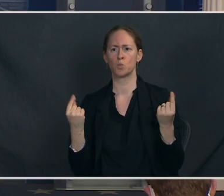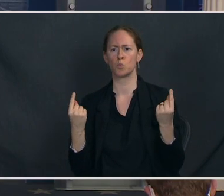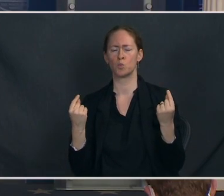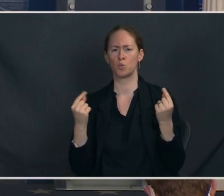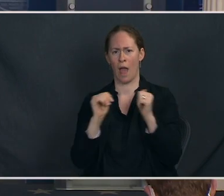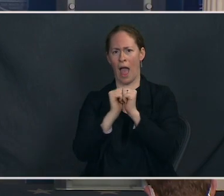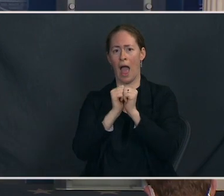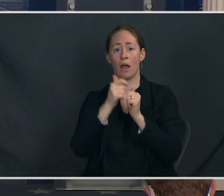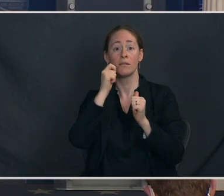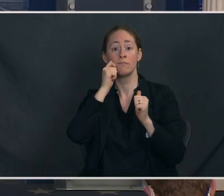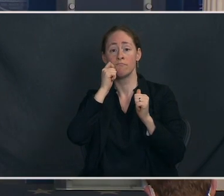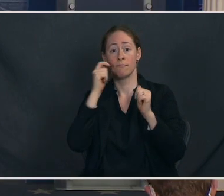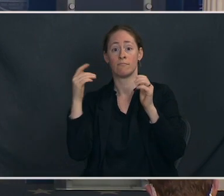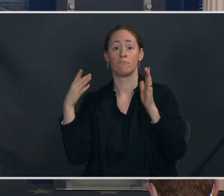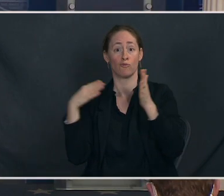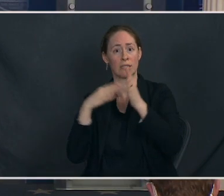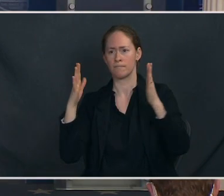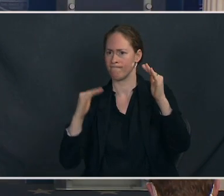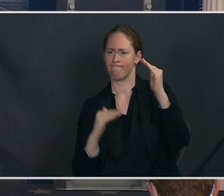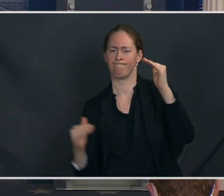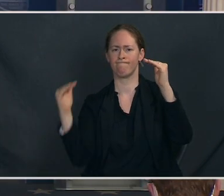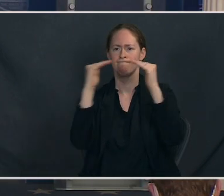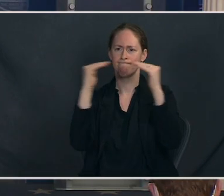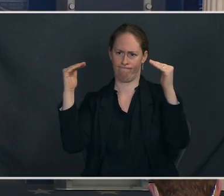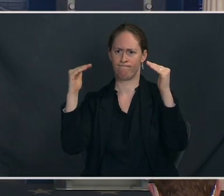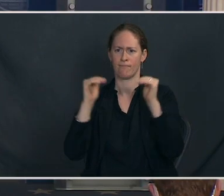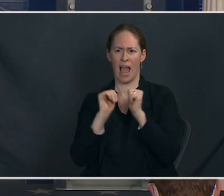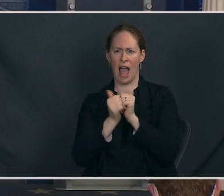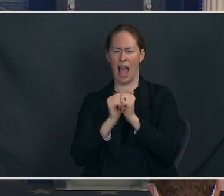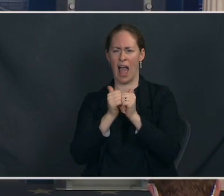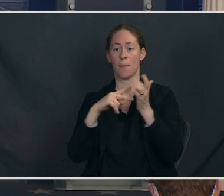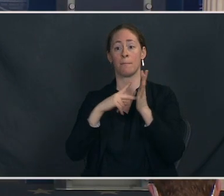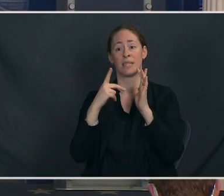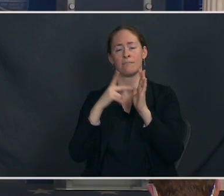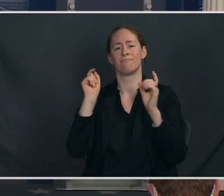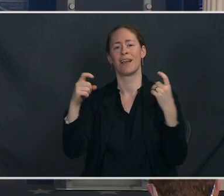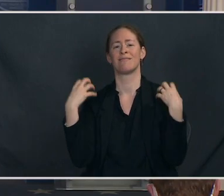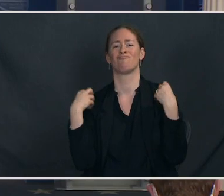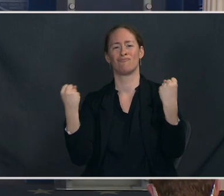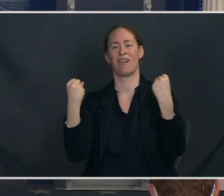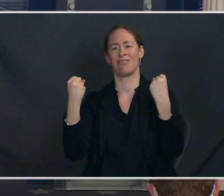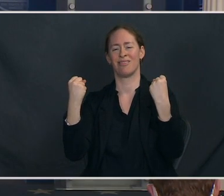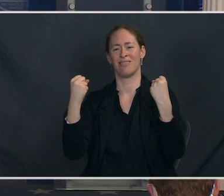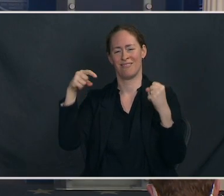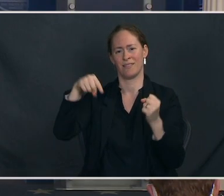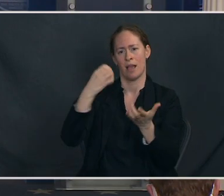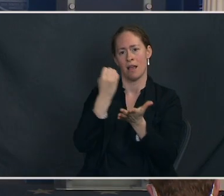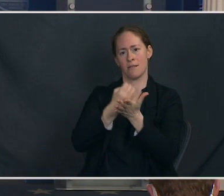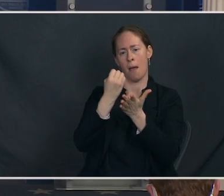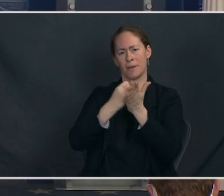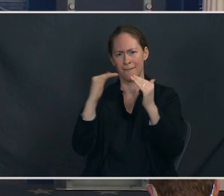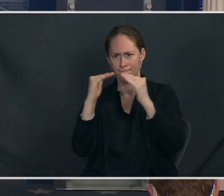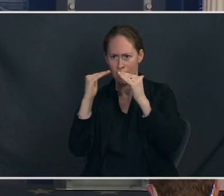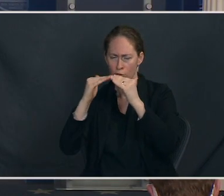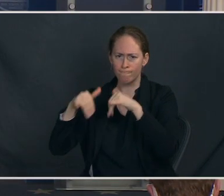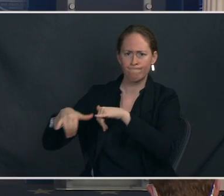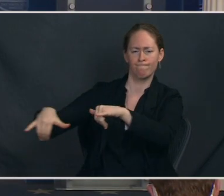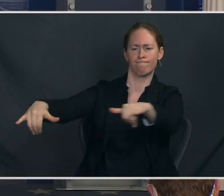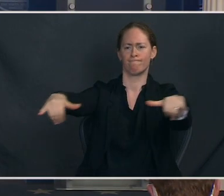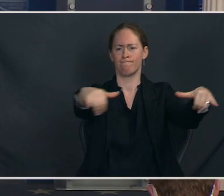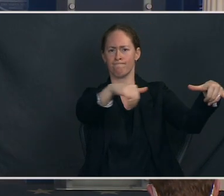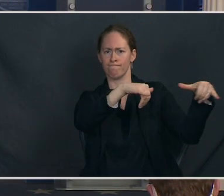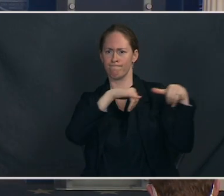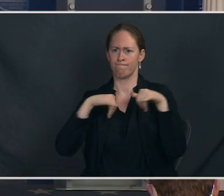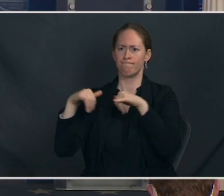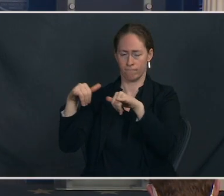an equitable and inclusive recovery. President Biden will renew the federal government's commitment to